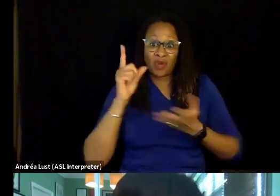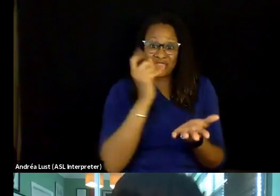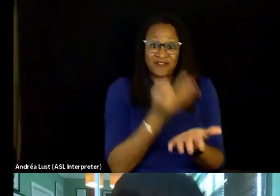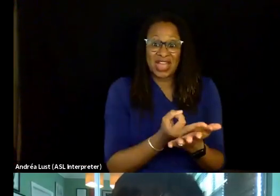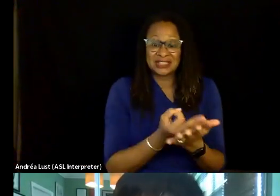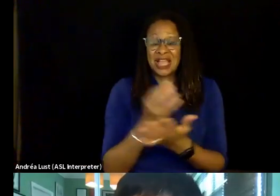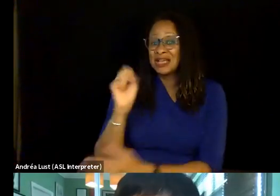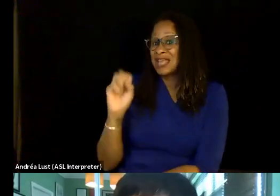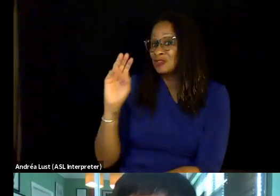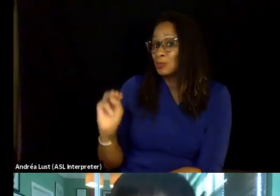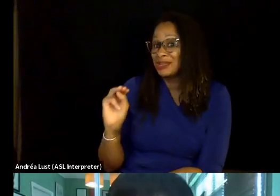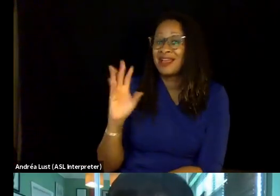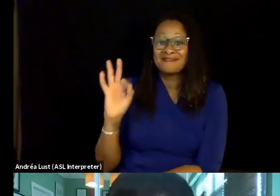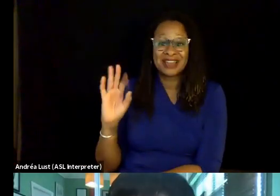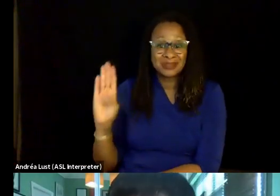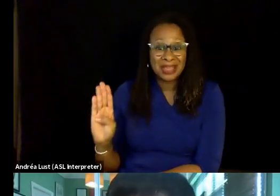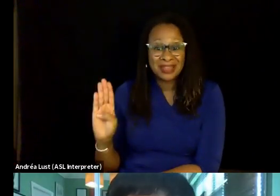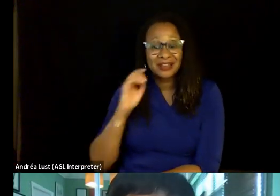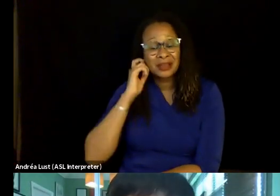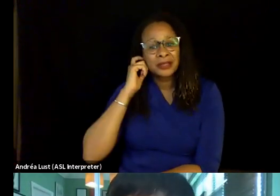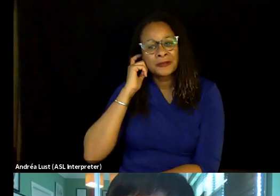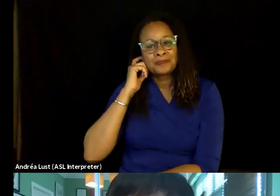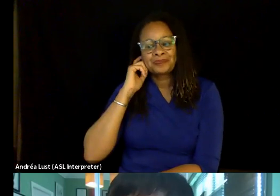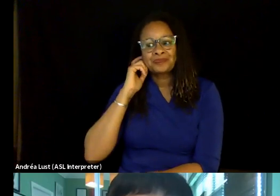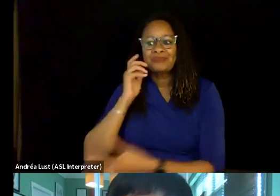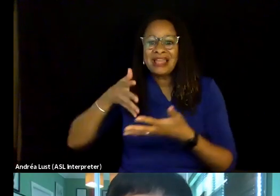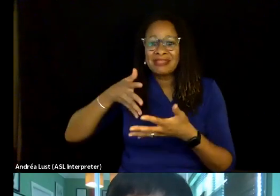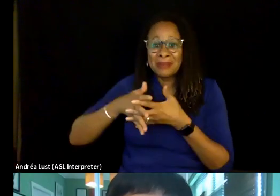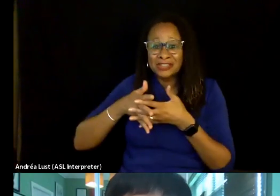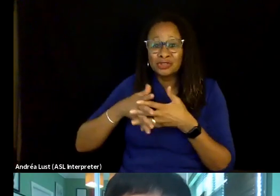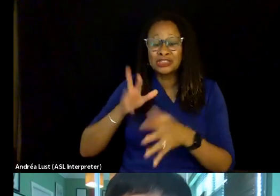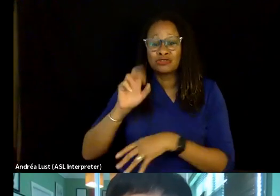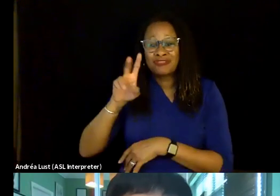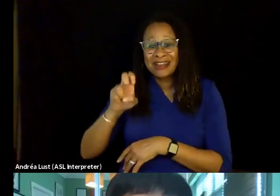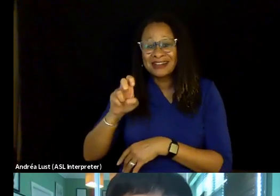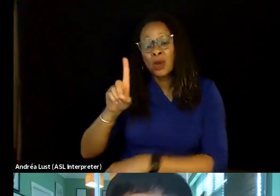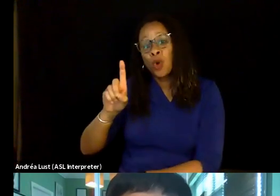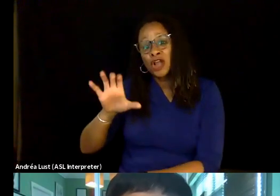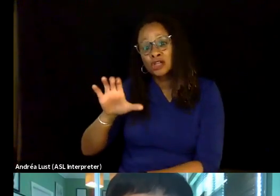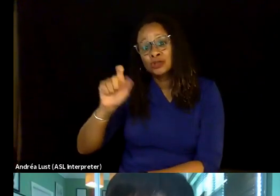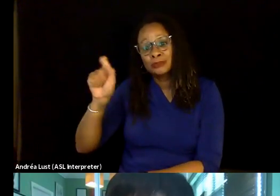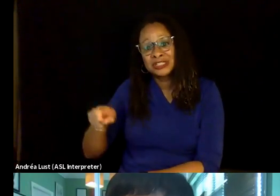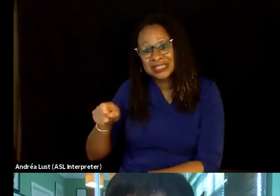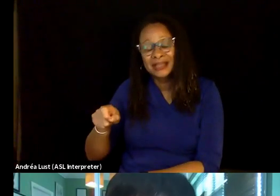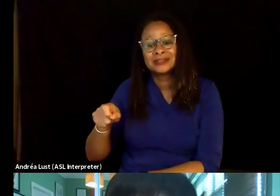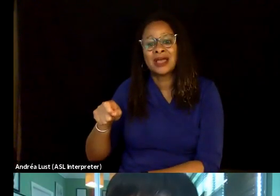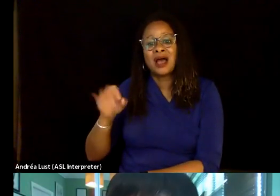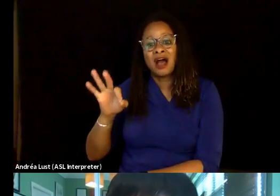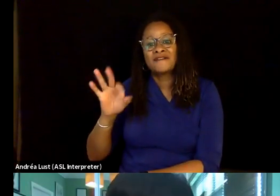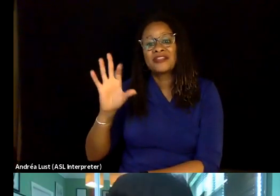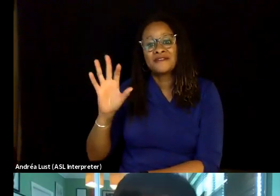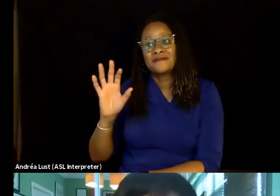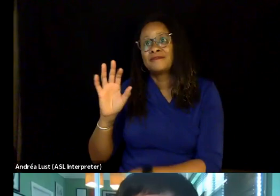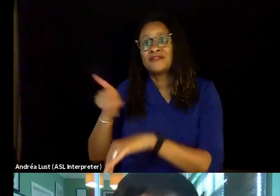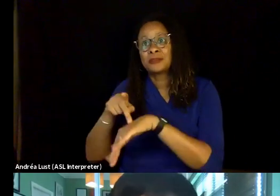platforms, Facebook, in the Philippines, the penetration rate, 100% of Filipinos on the internet are on Facebook. So that is our